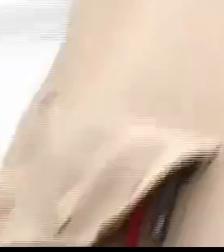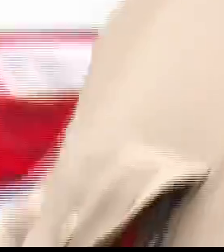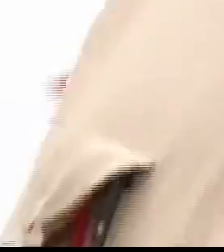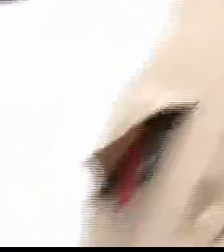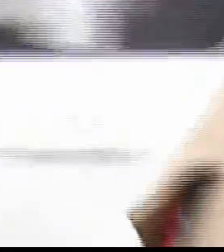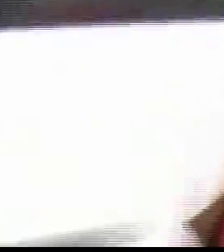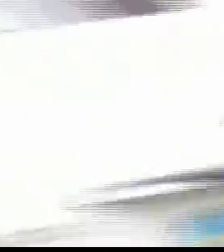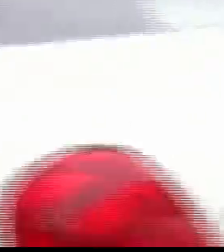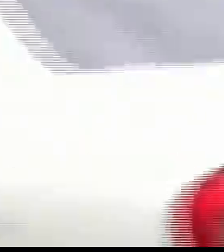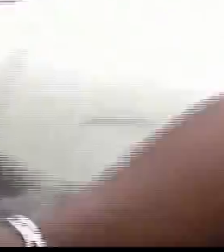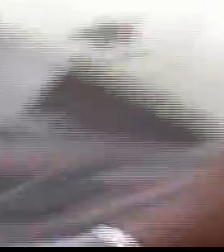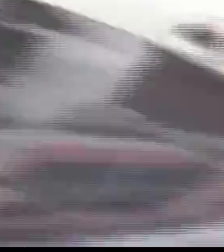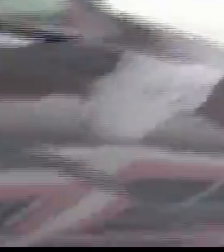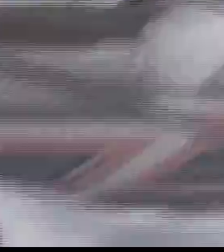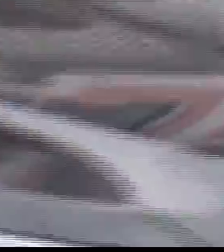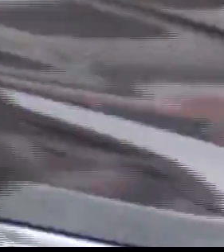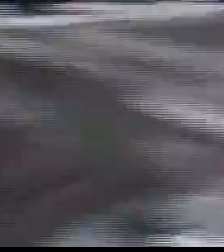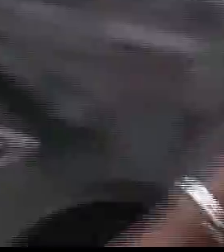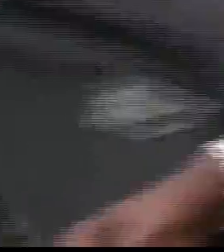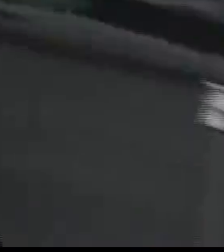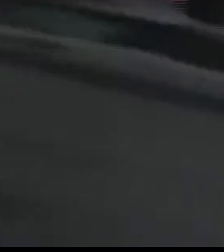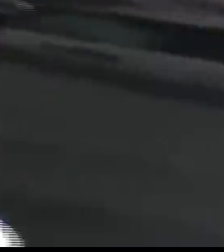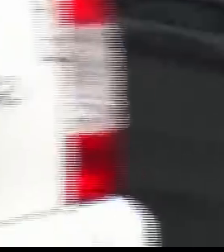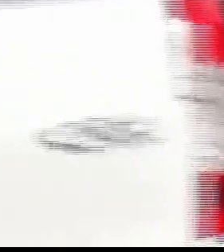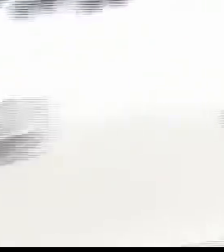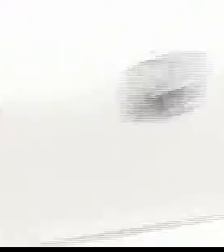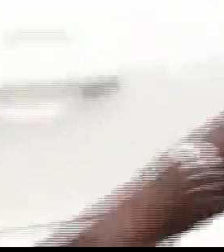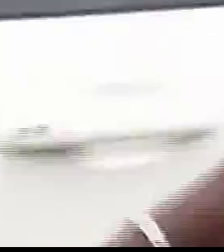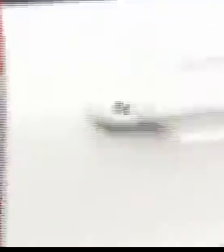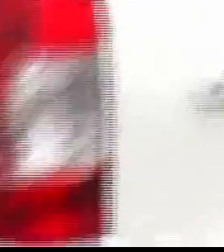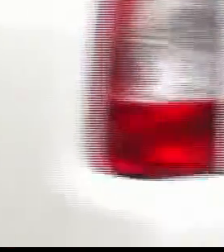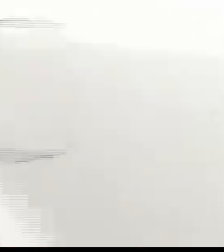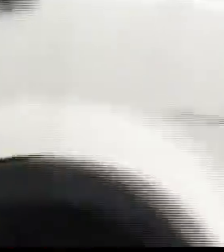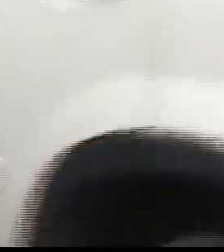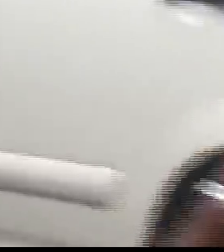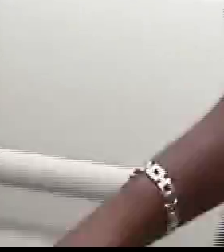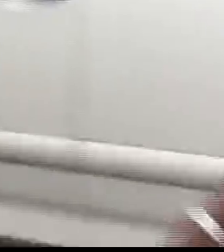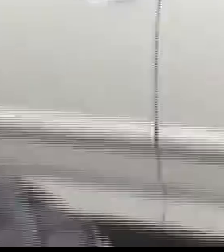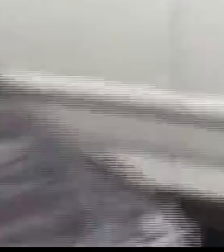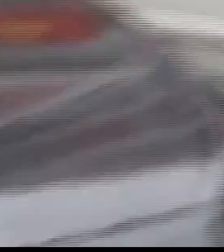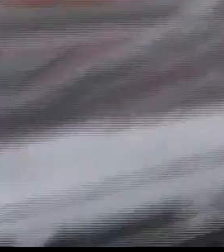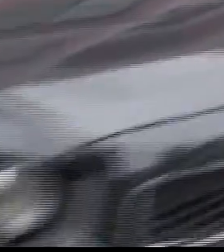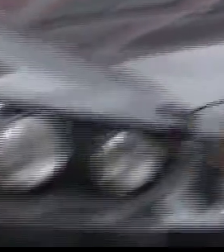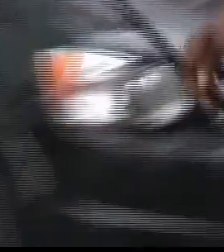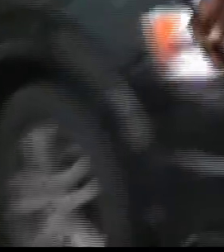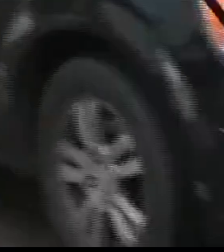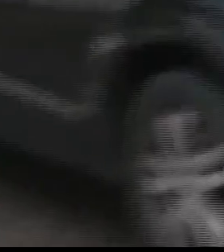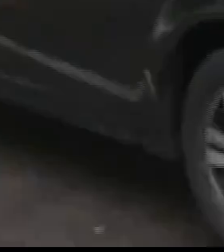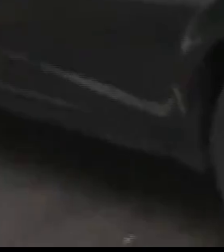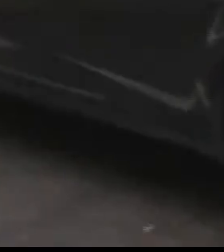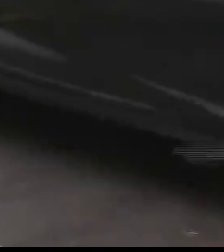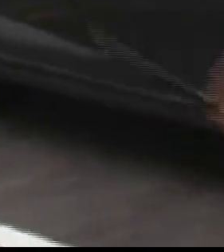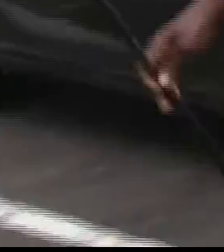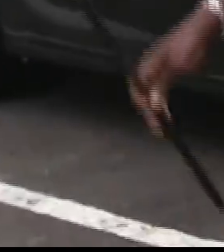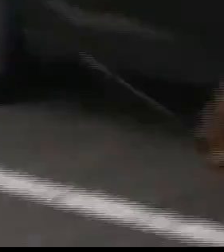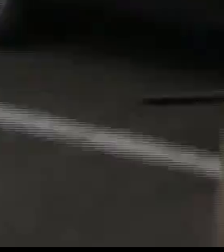And bail for an accused woman in a high-profile murder case. The Bahamas tonight, the National Report starts